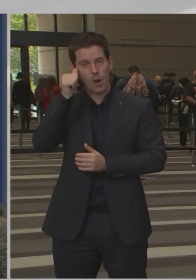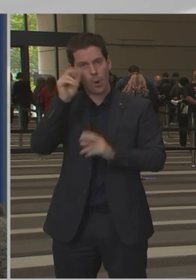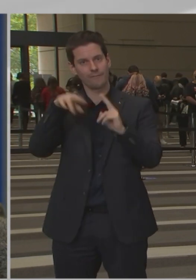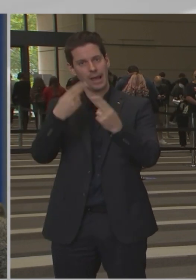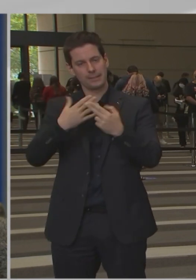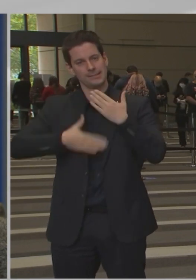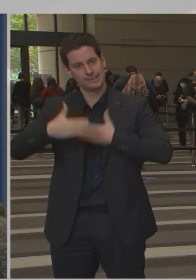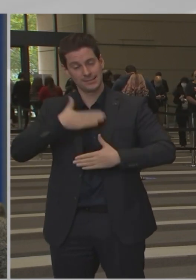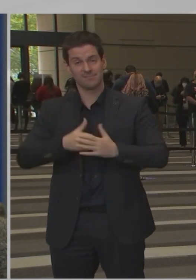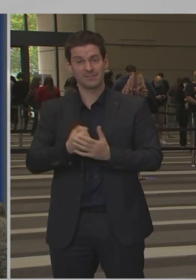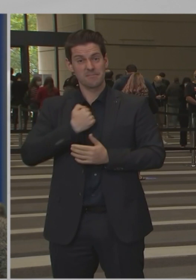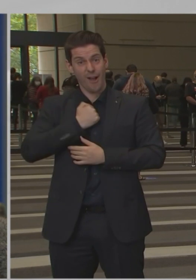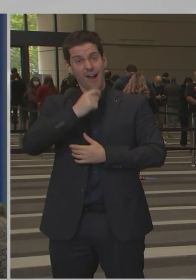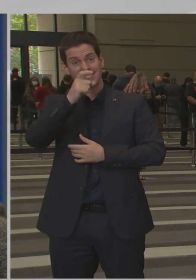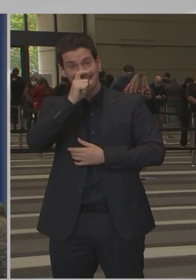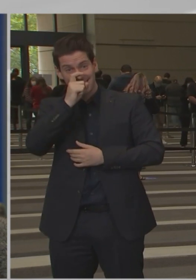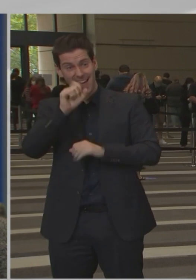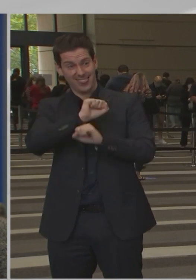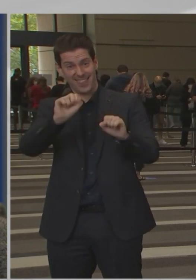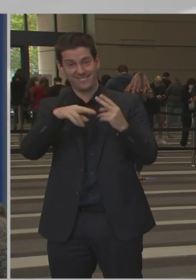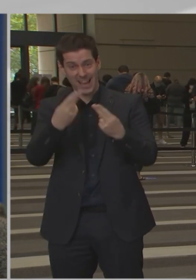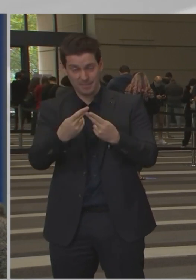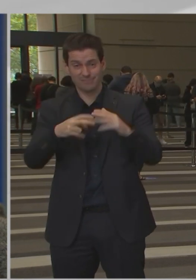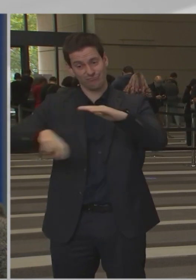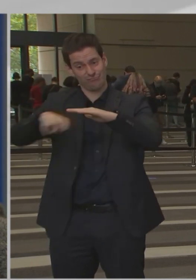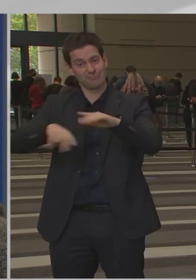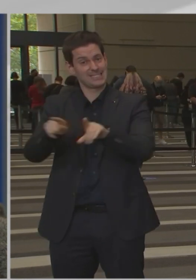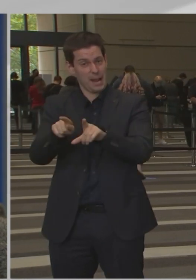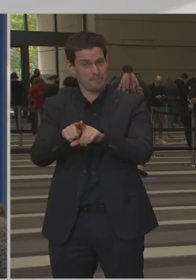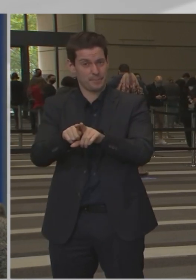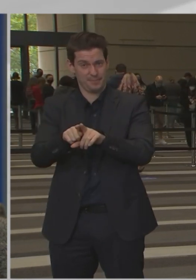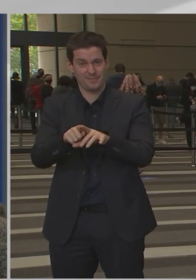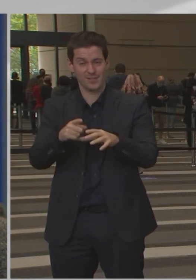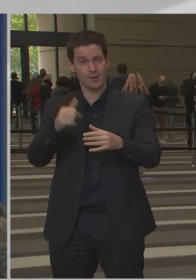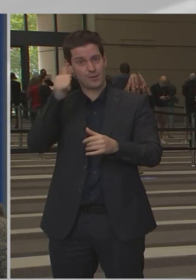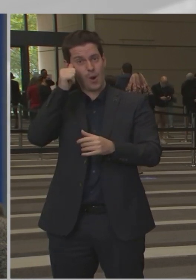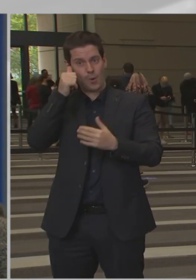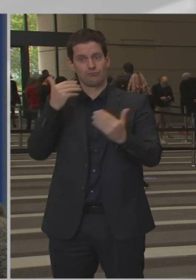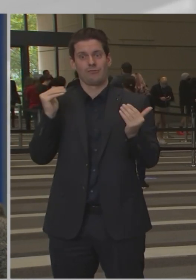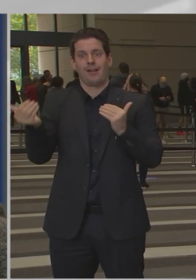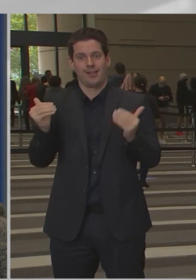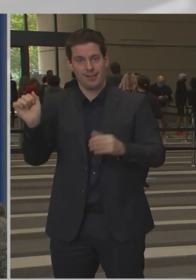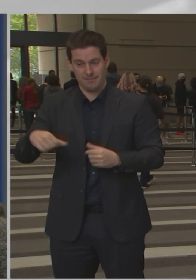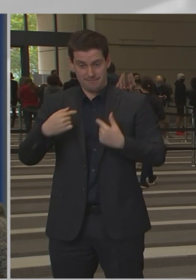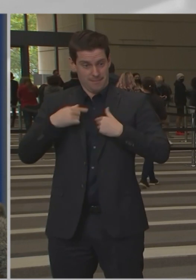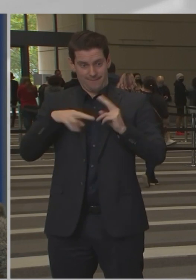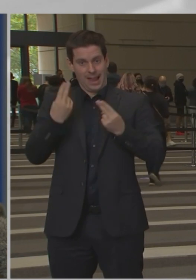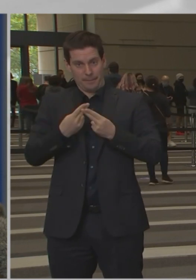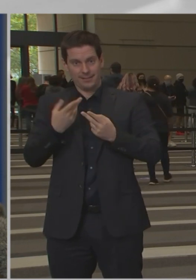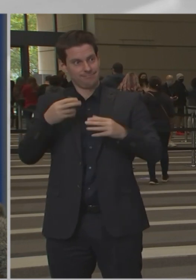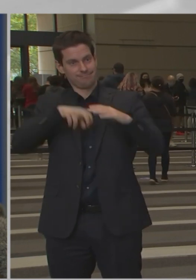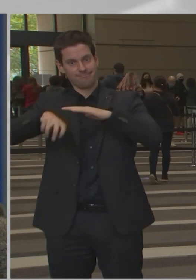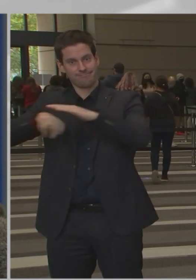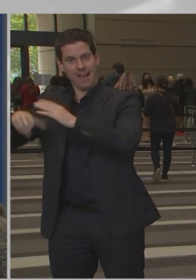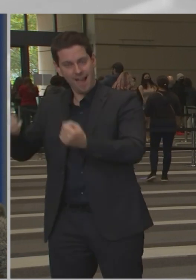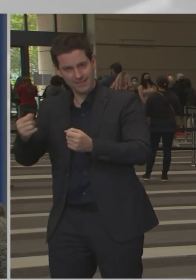our family's impacted, just as I know a lot of families across Queensland are. In fact, there are thousands of